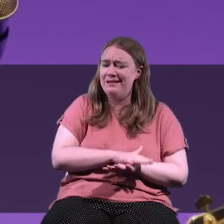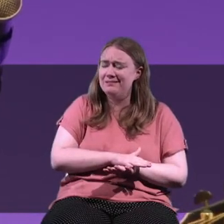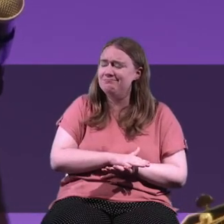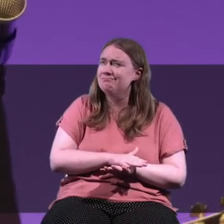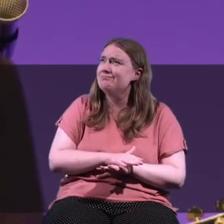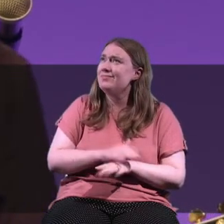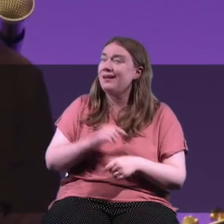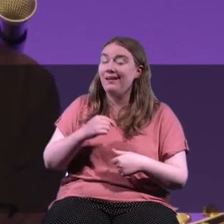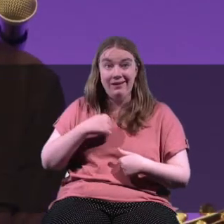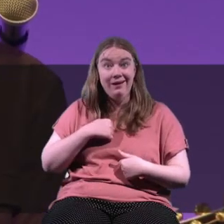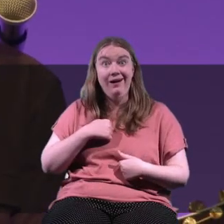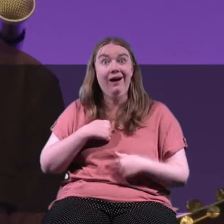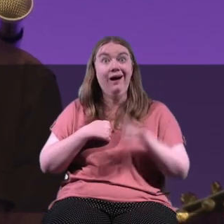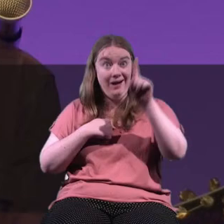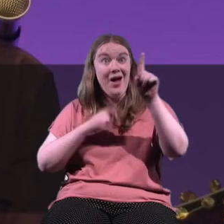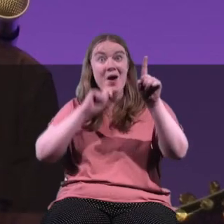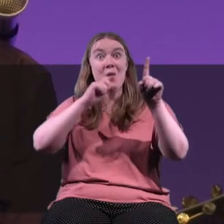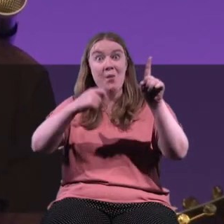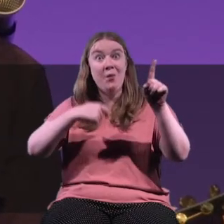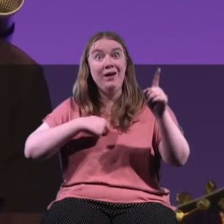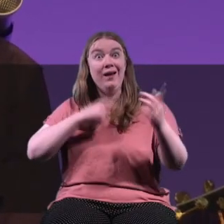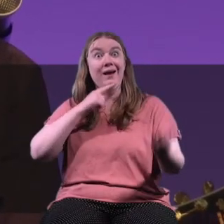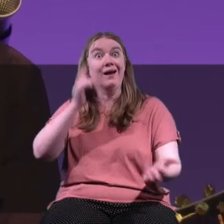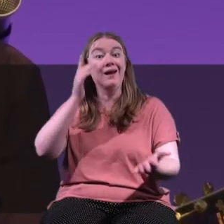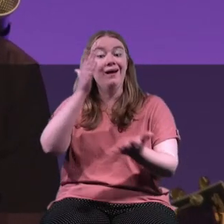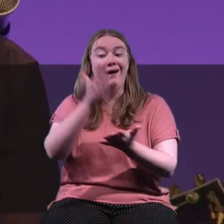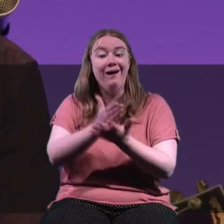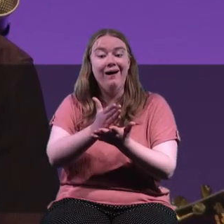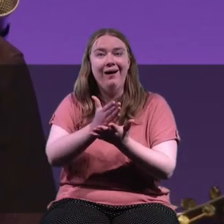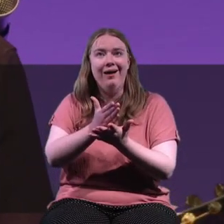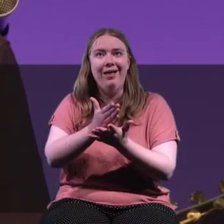hide for the